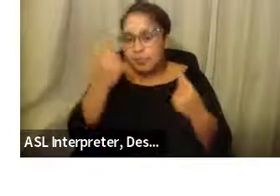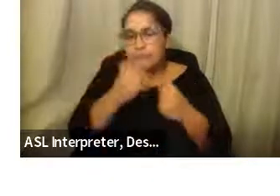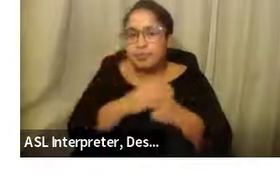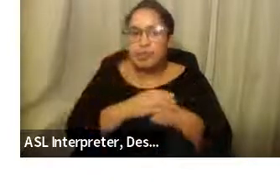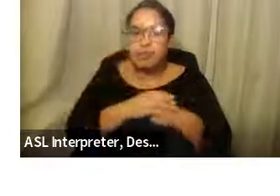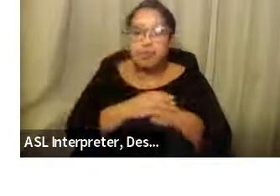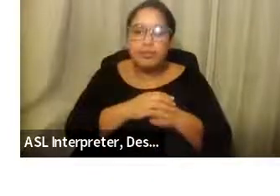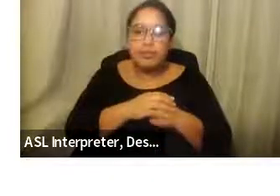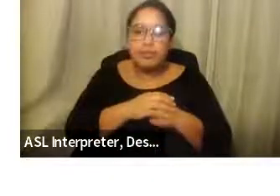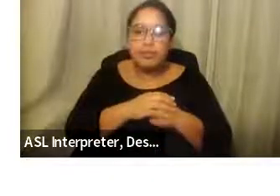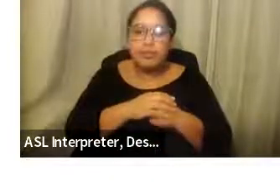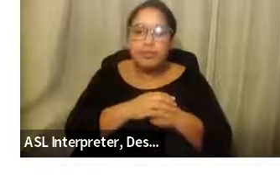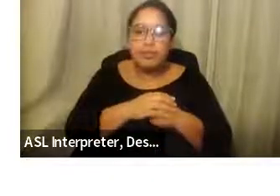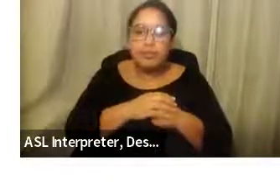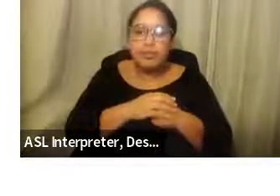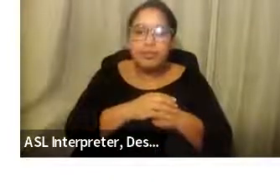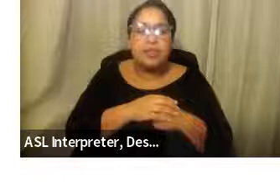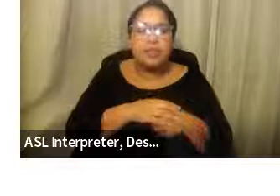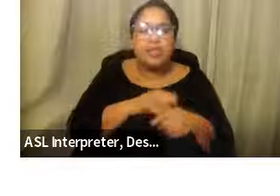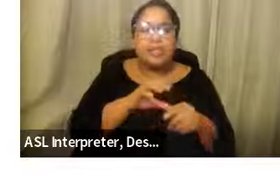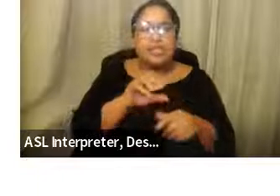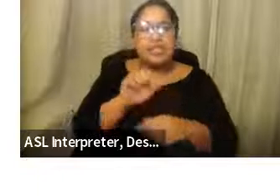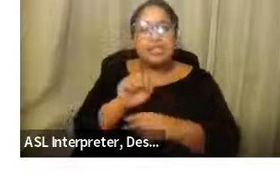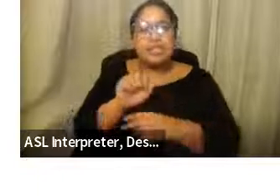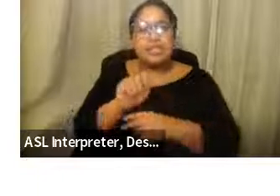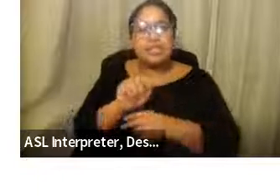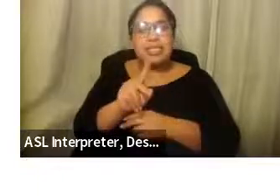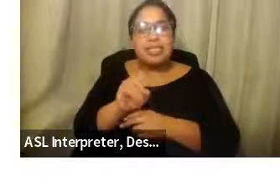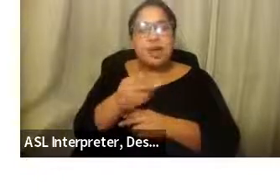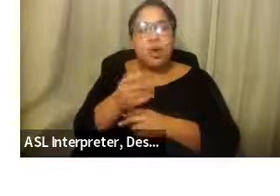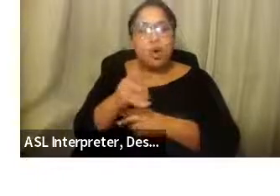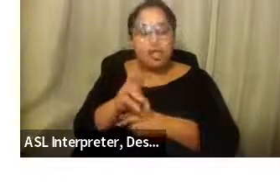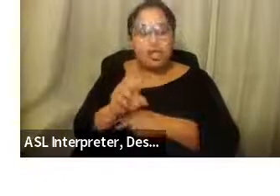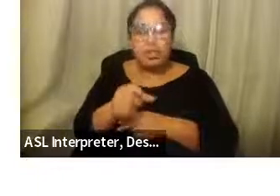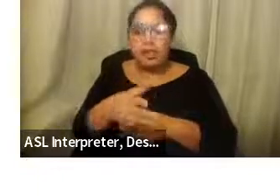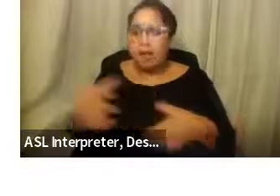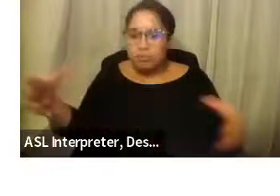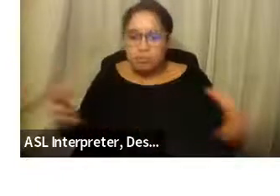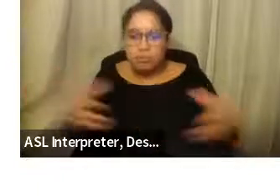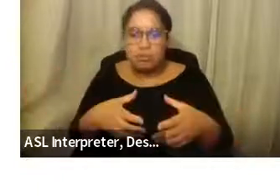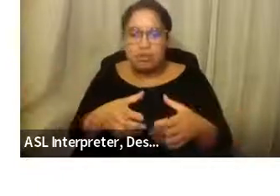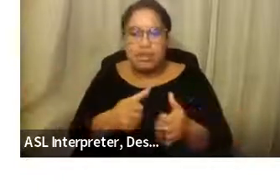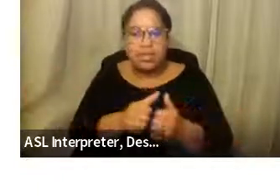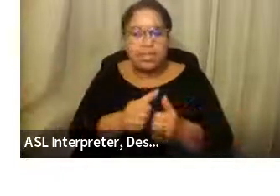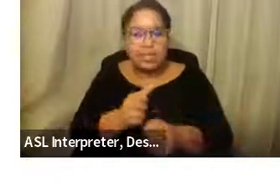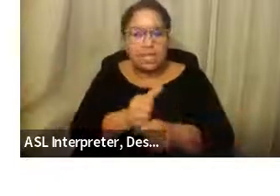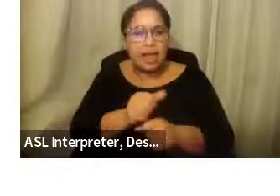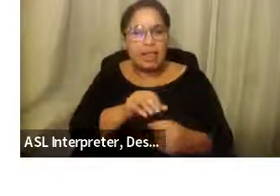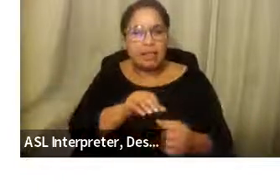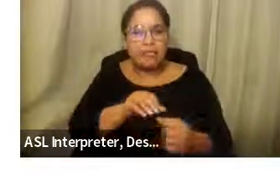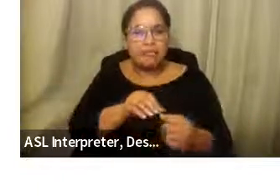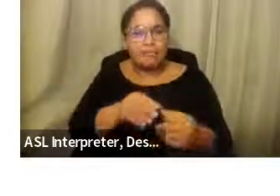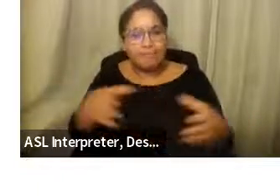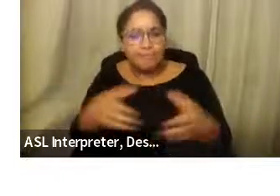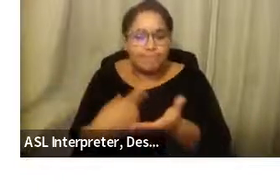is a convening of stakeholders. You were asking for feedback, and we have a lot of questions. I was eager